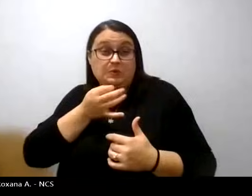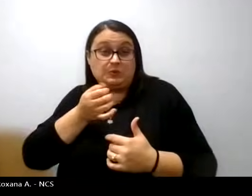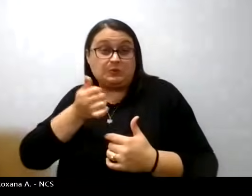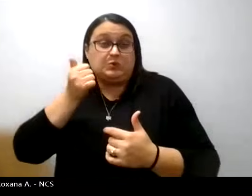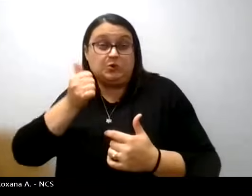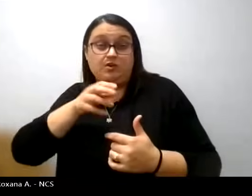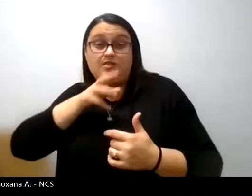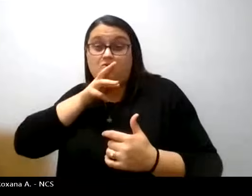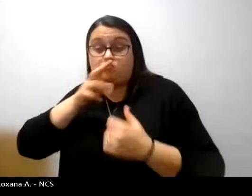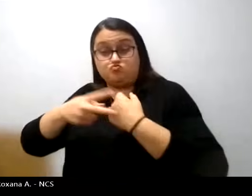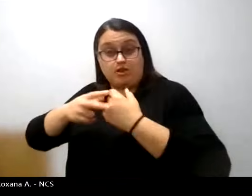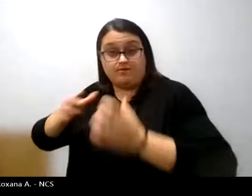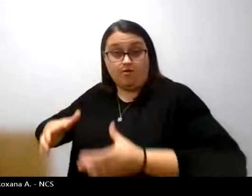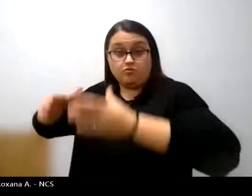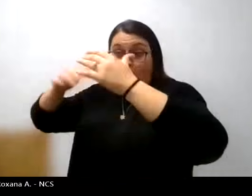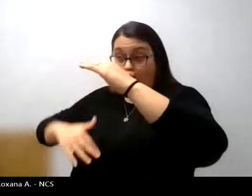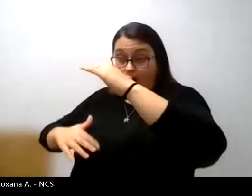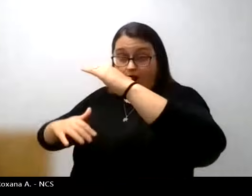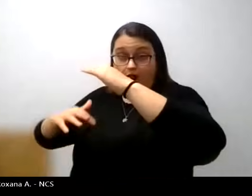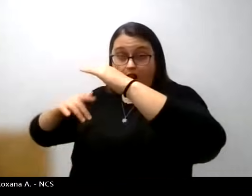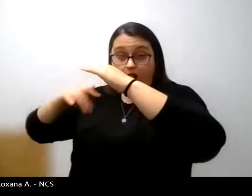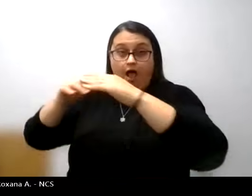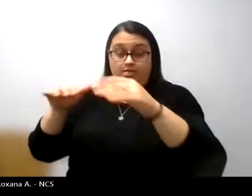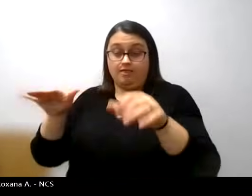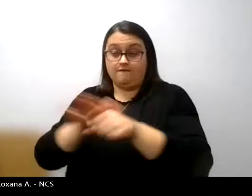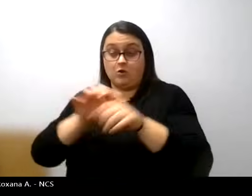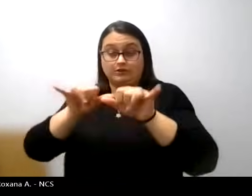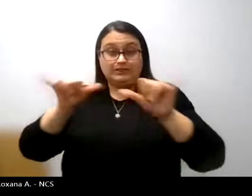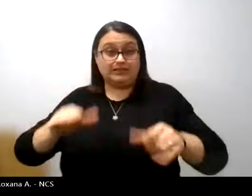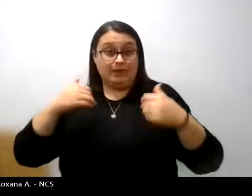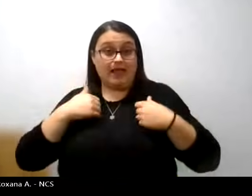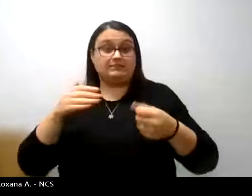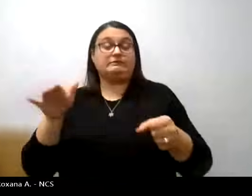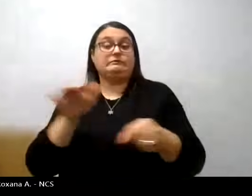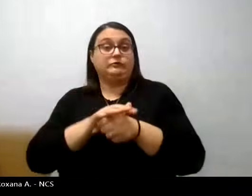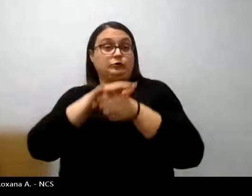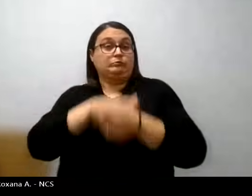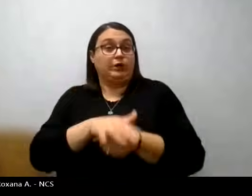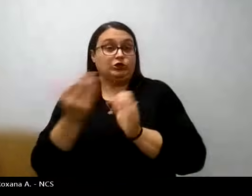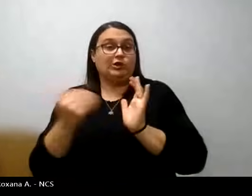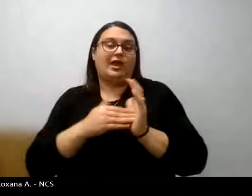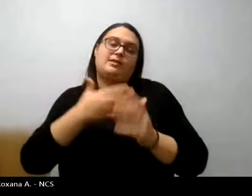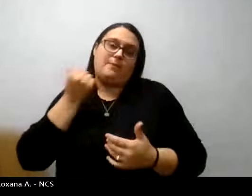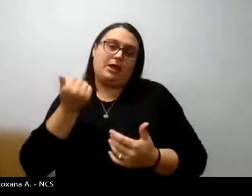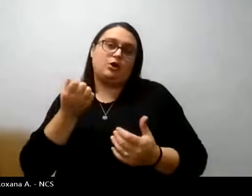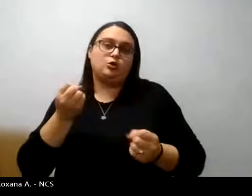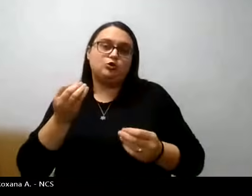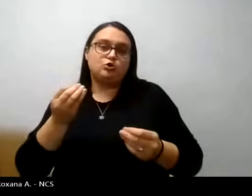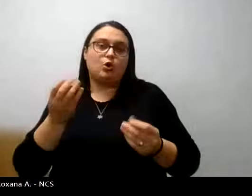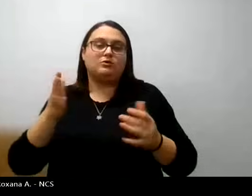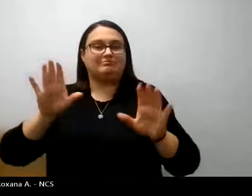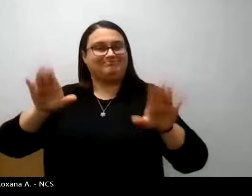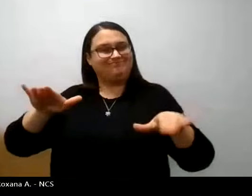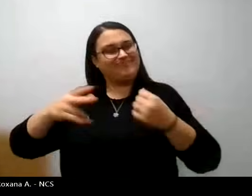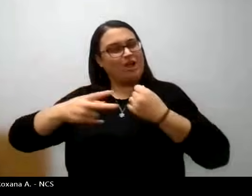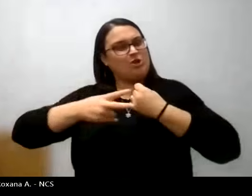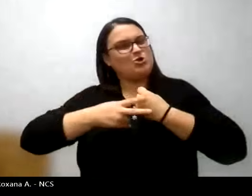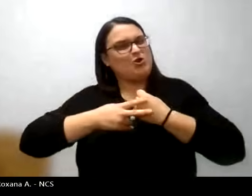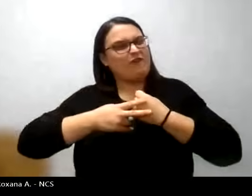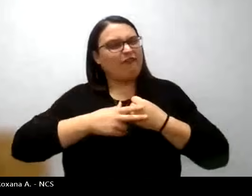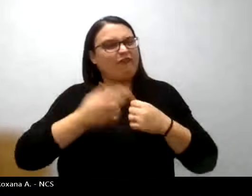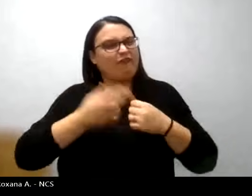up and the entire system is pressurized, the better. And so that's why there was a note about conservation in